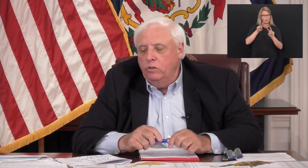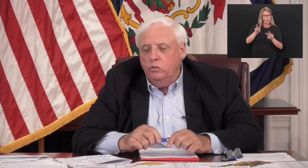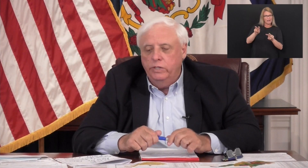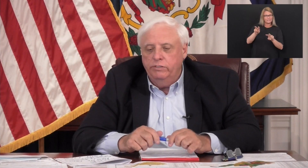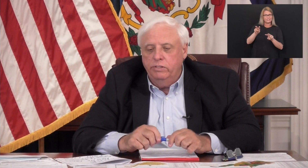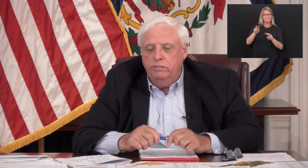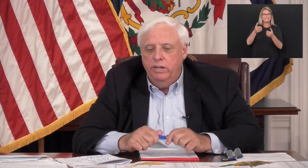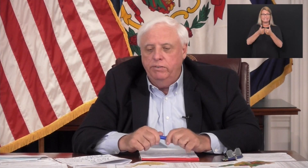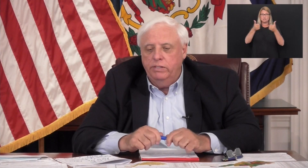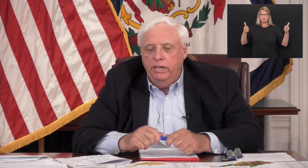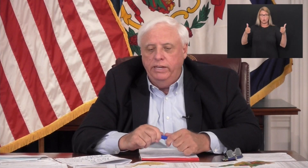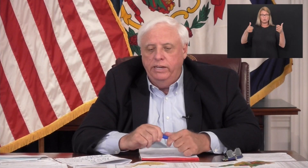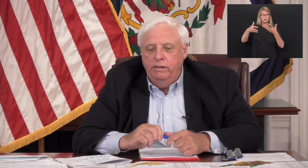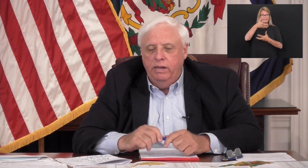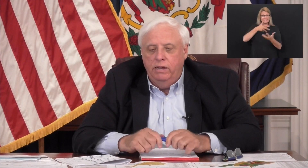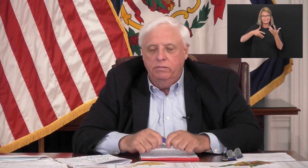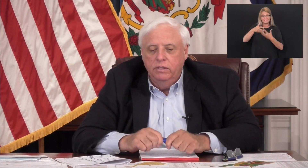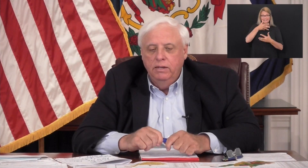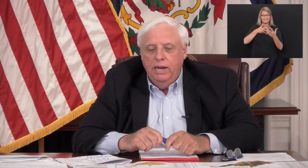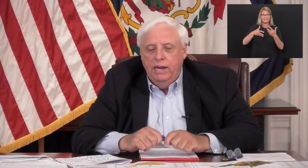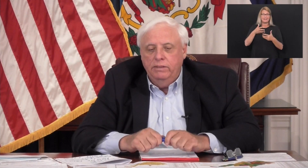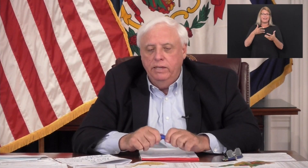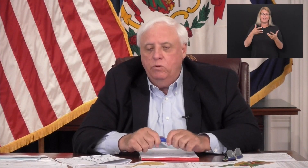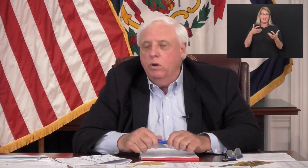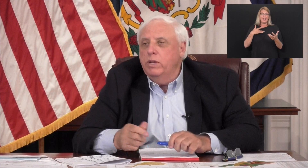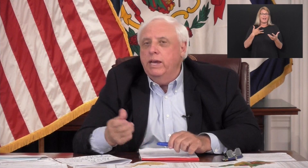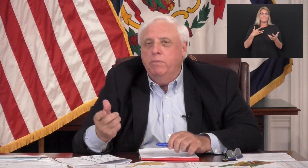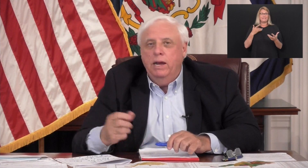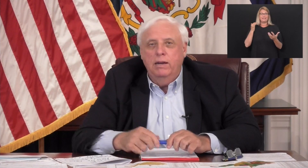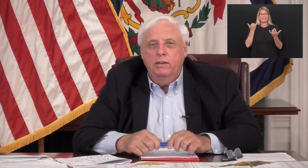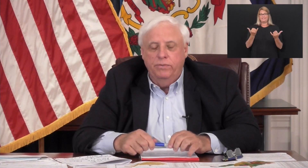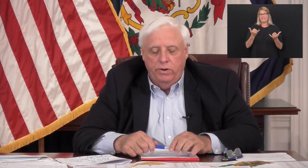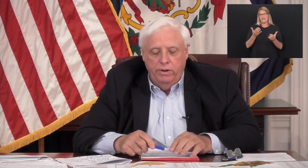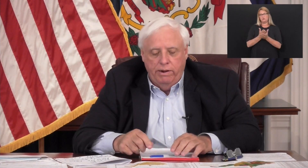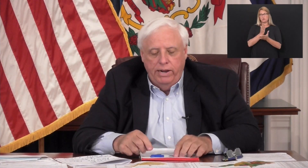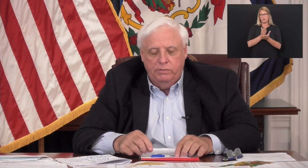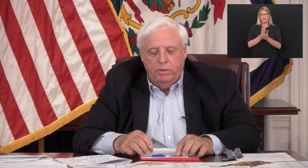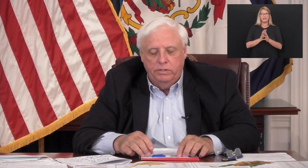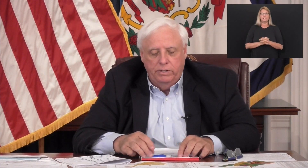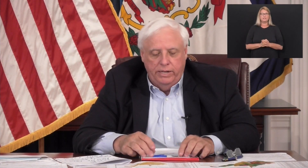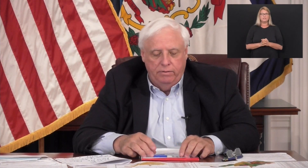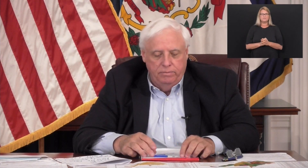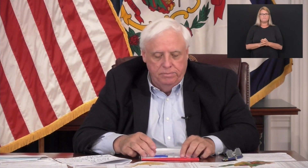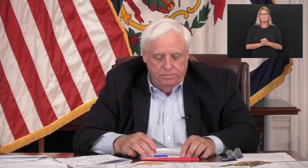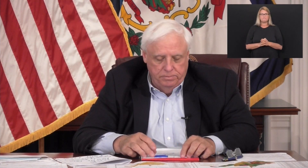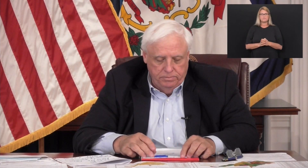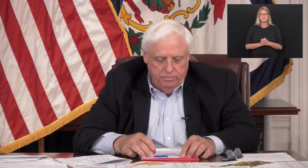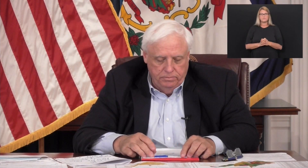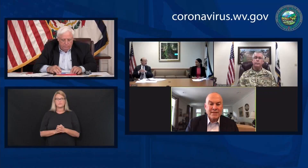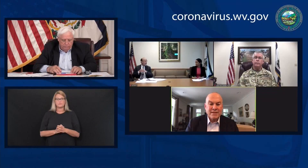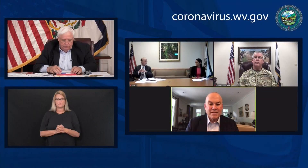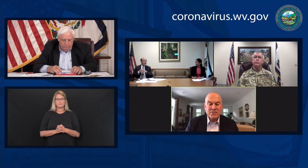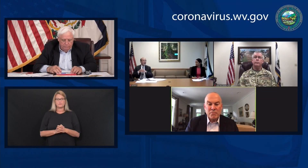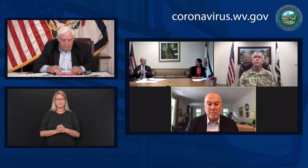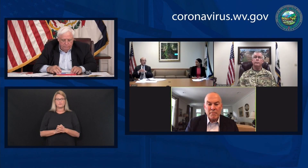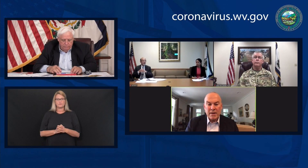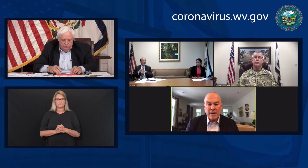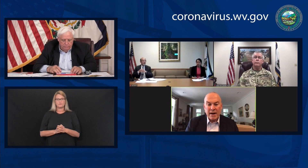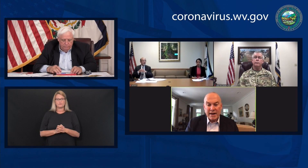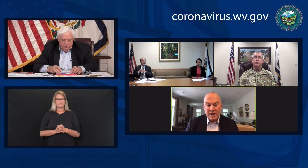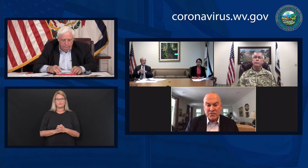getting closer to the vaccine. If we can just listen and just bridge